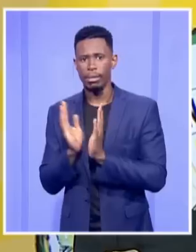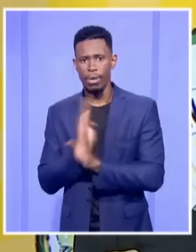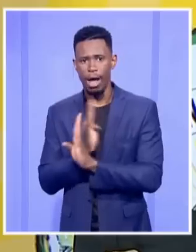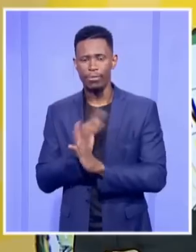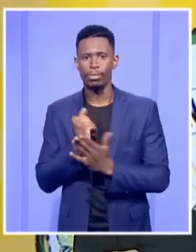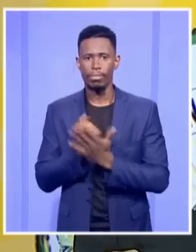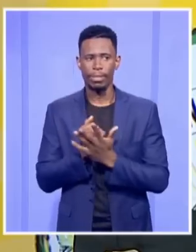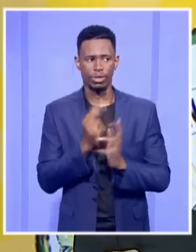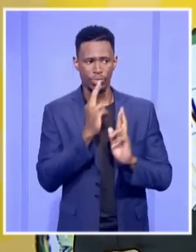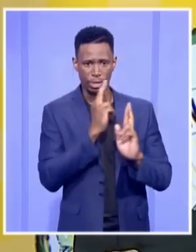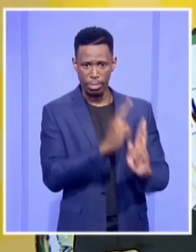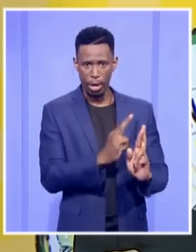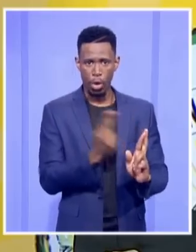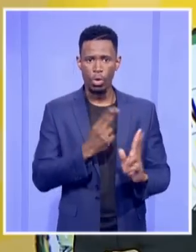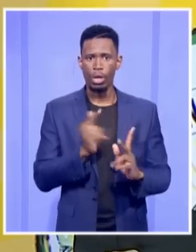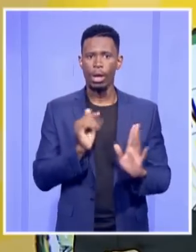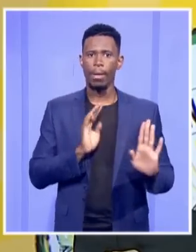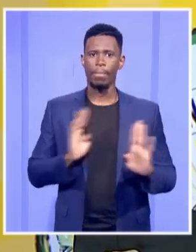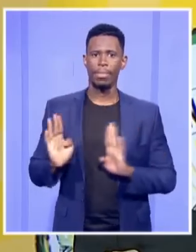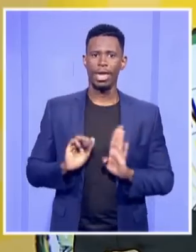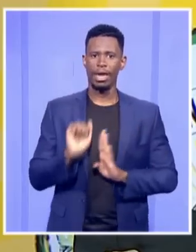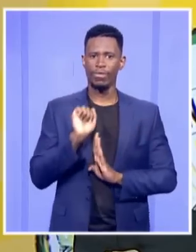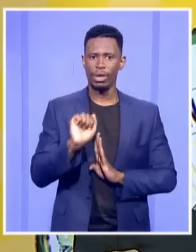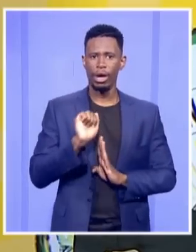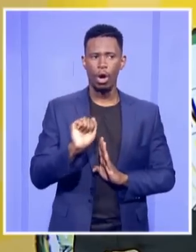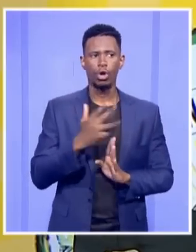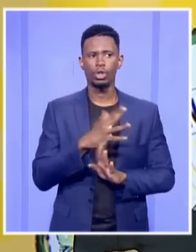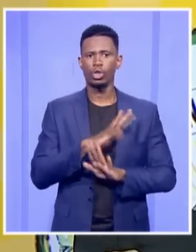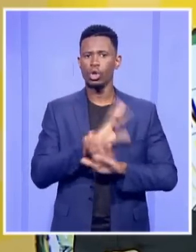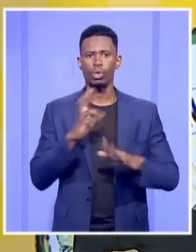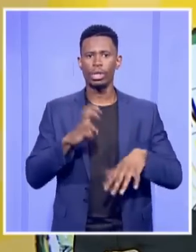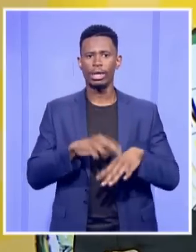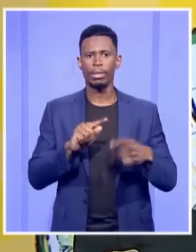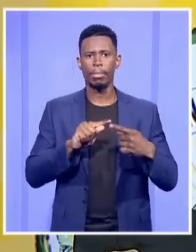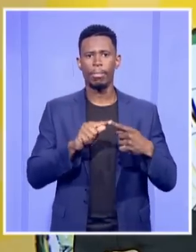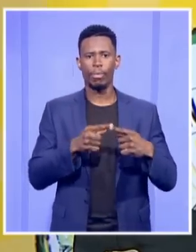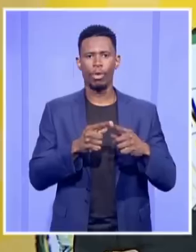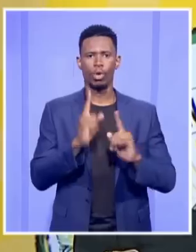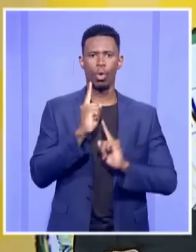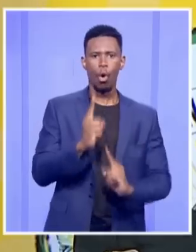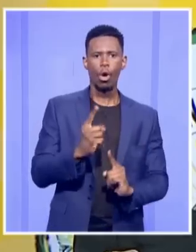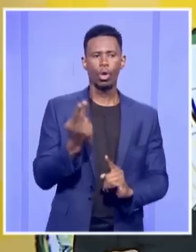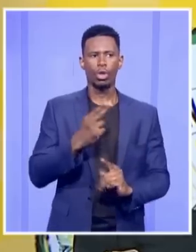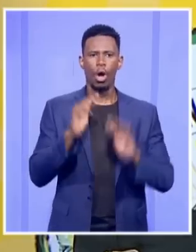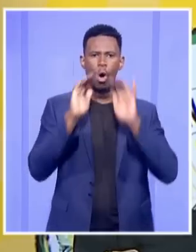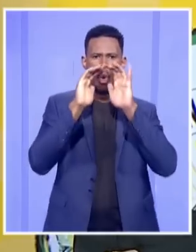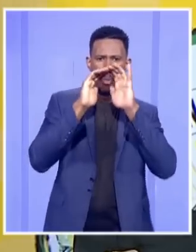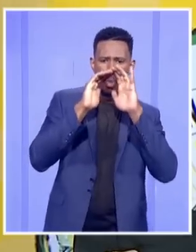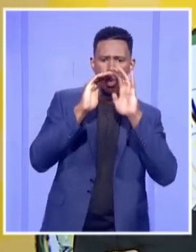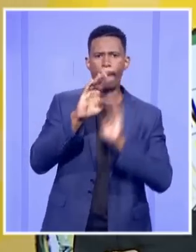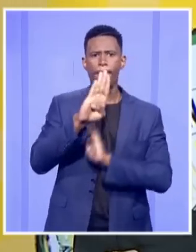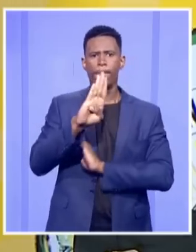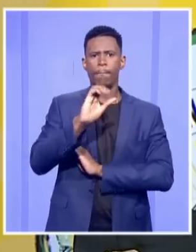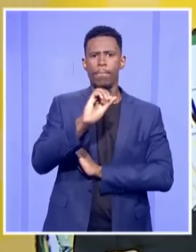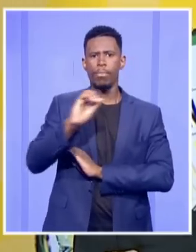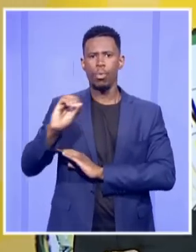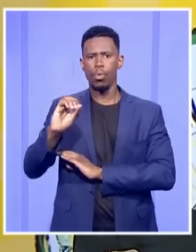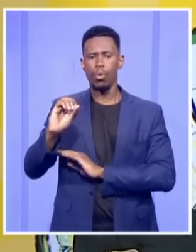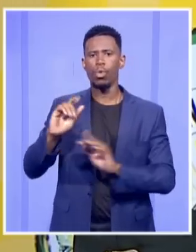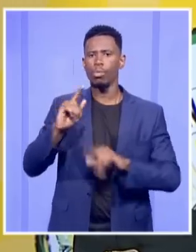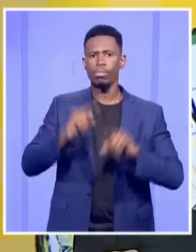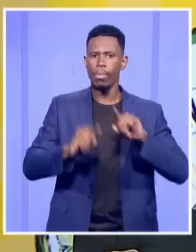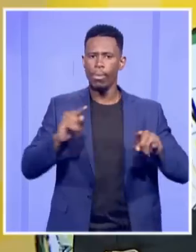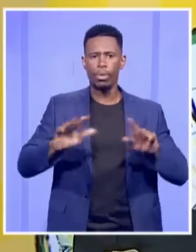including excessive and unnecessary points of order, booing, shouting down people on the floor, and etc. So through